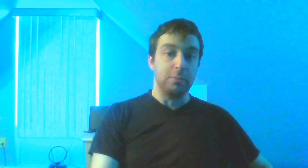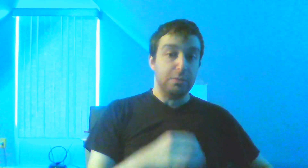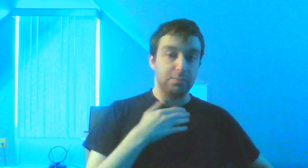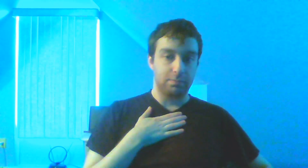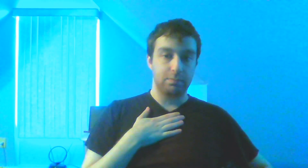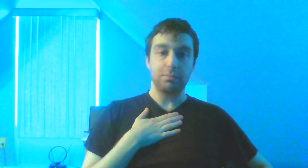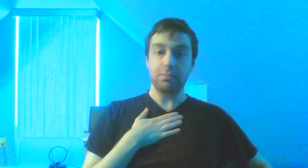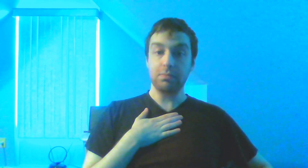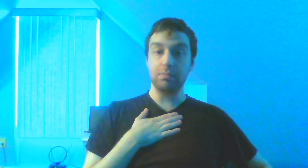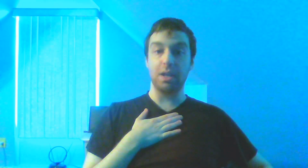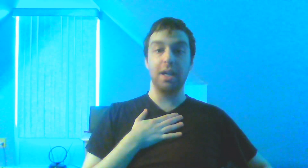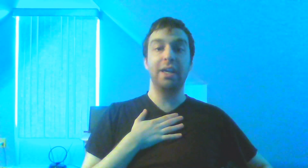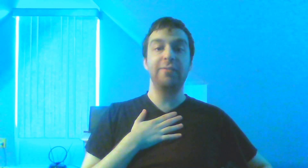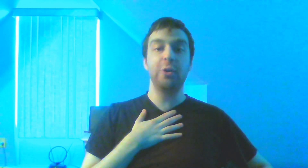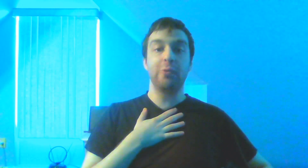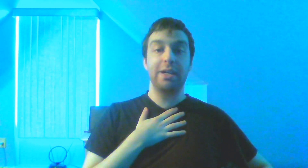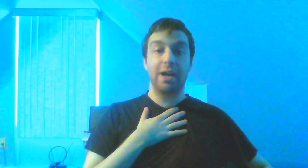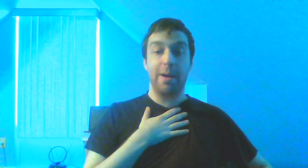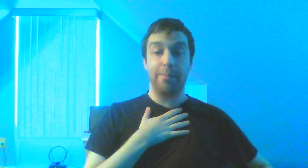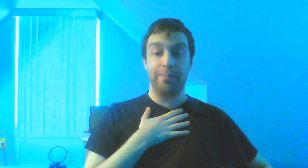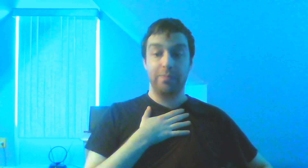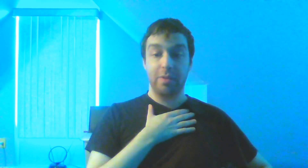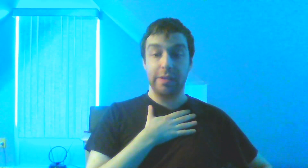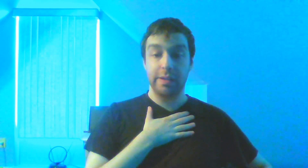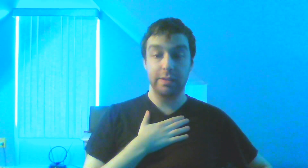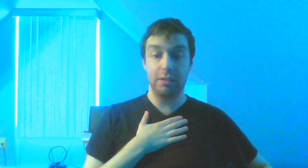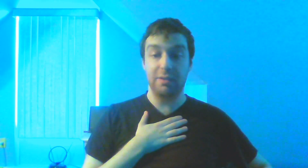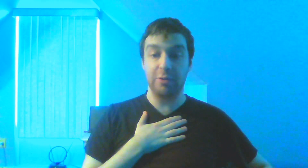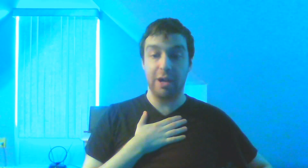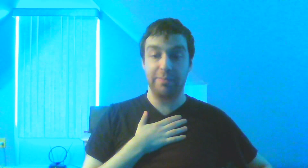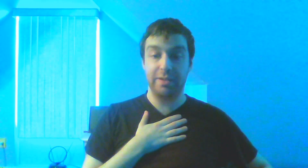to give you another